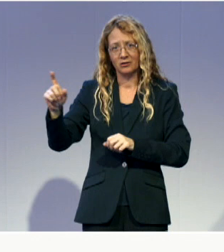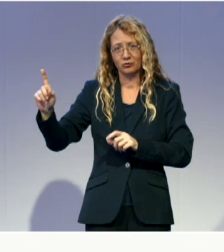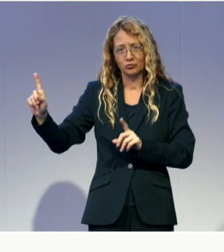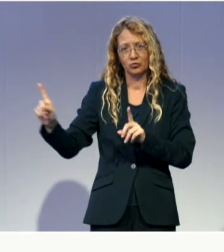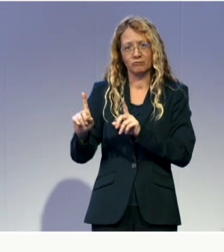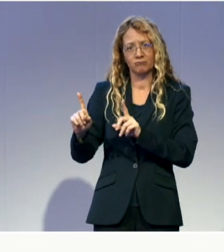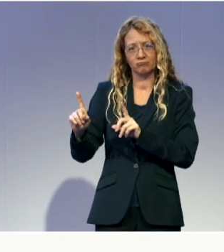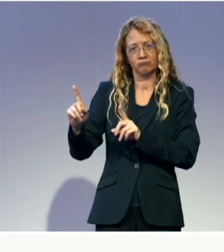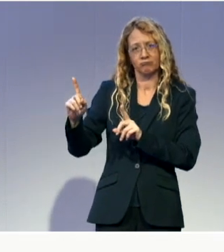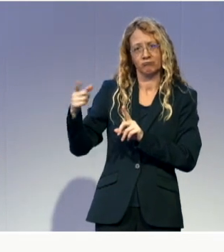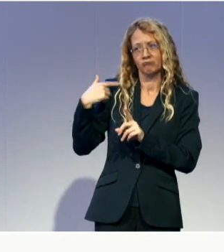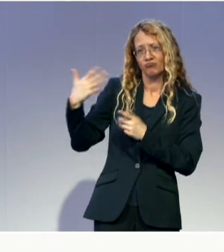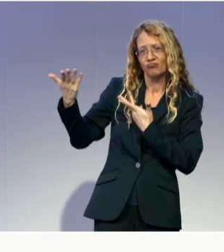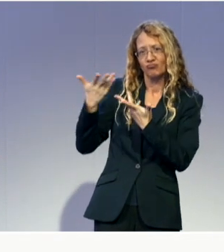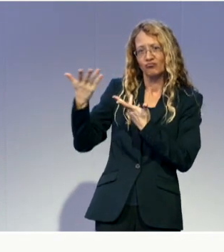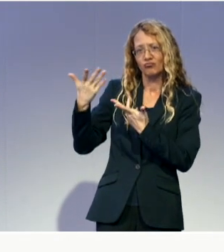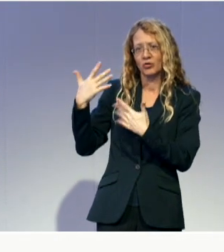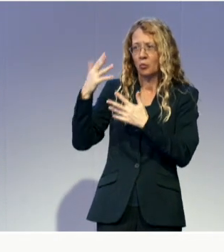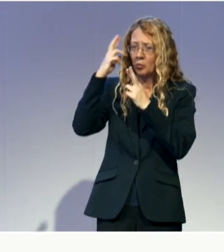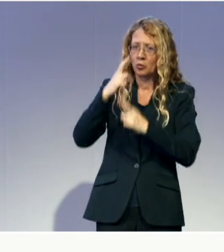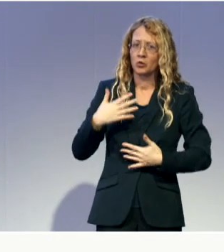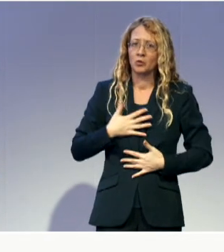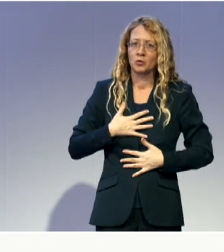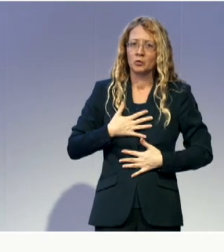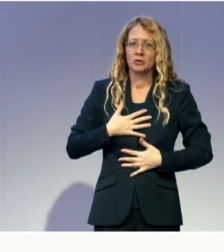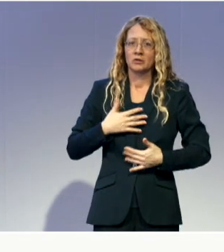cue the second video here.